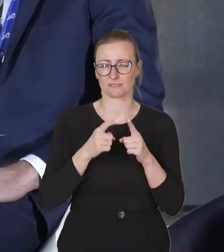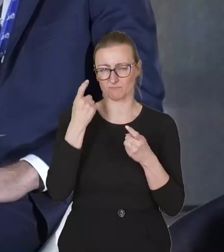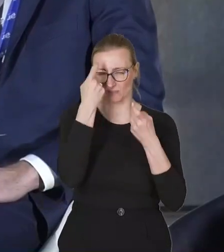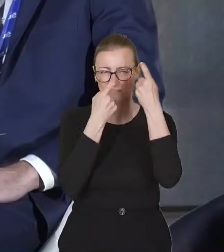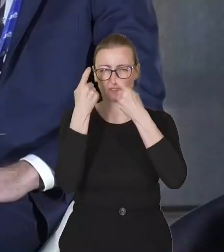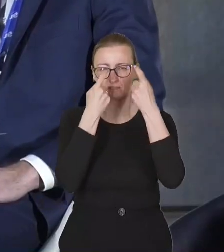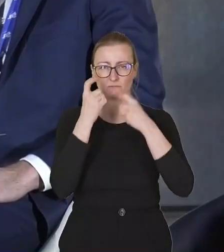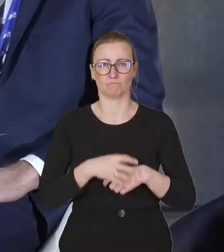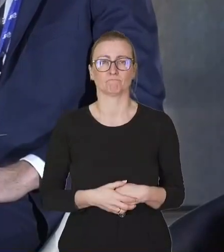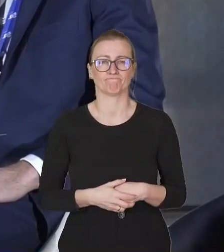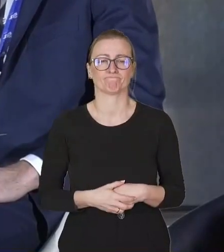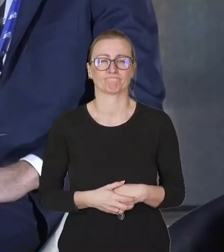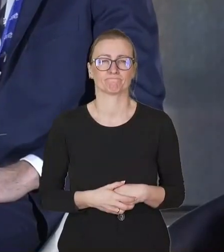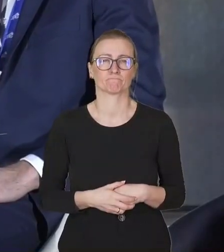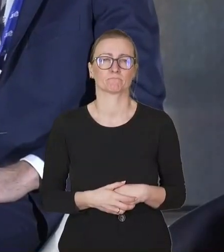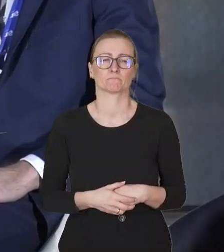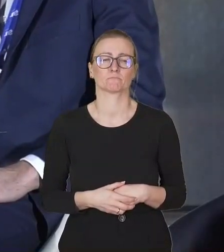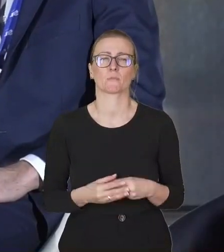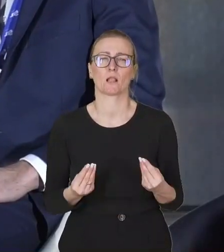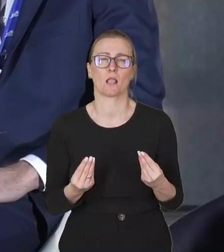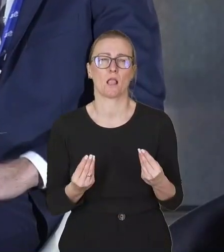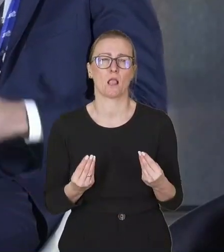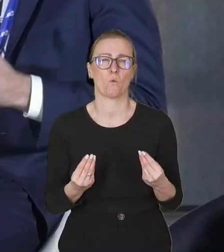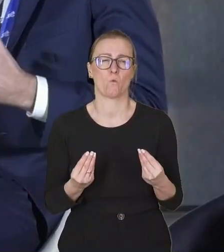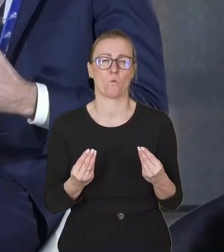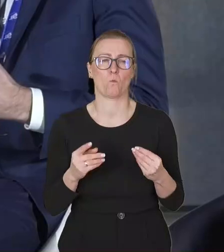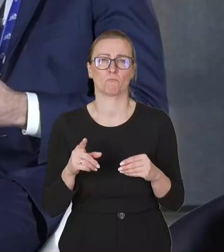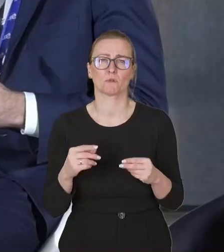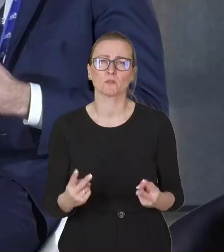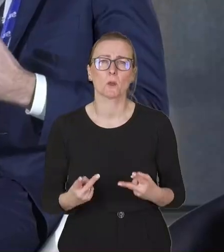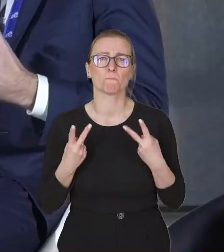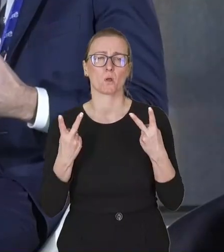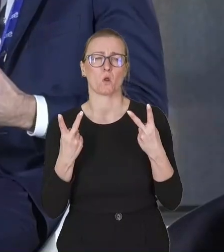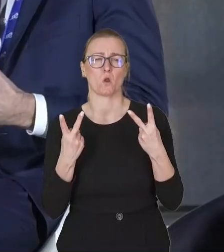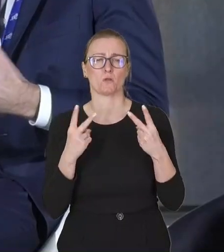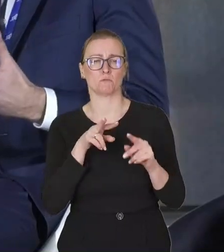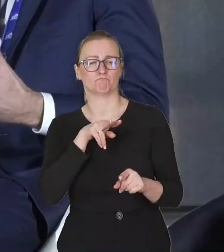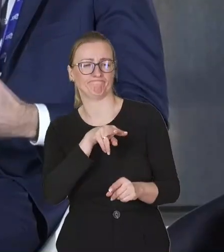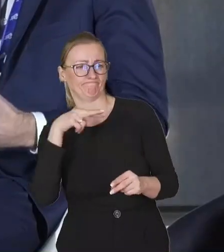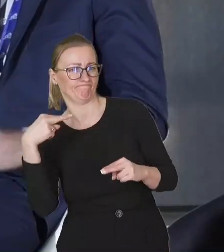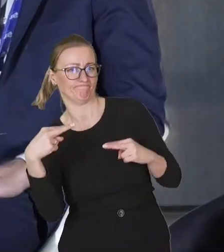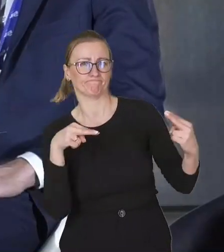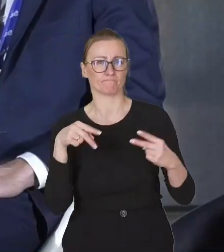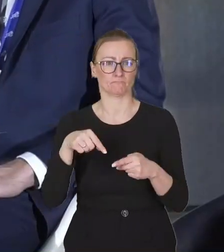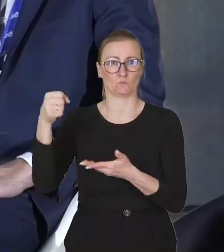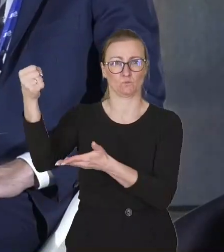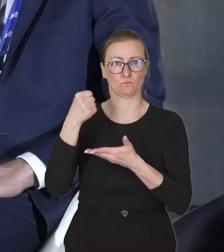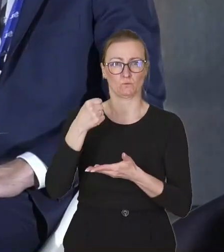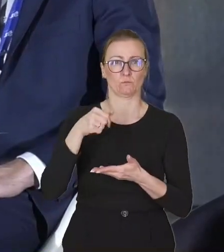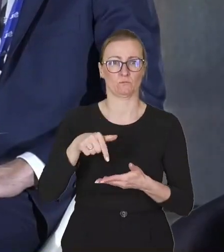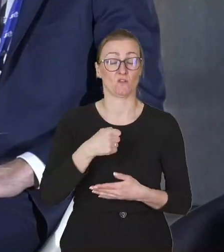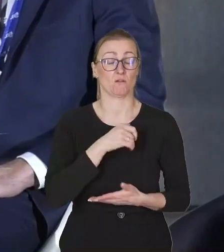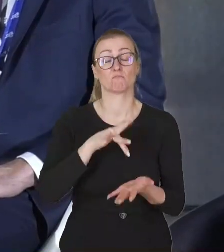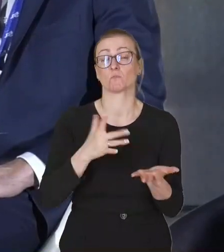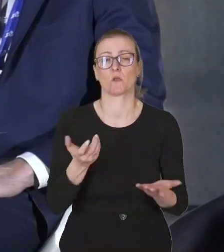what are the priorities for cohesion funds? I mean, in Warsaw, I'm really proud to be able to observe how fast